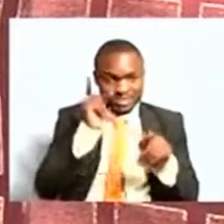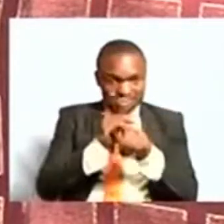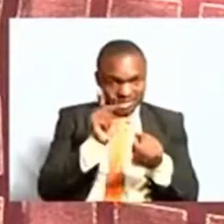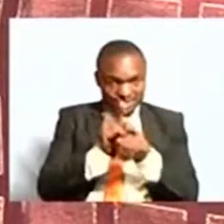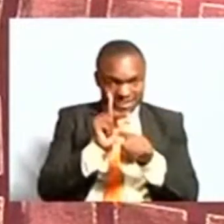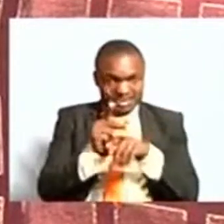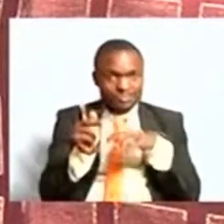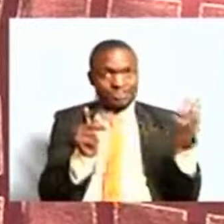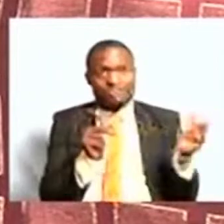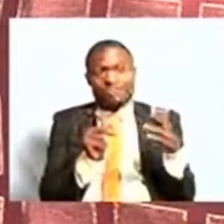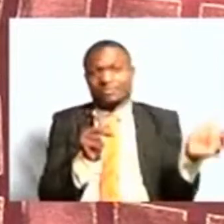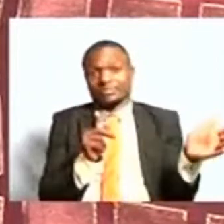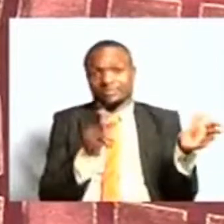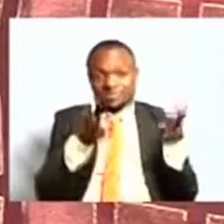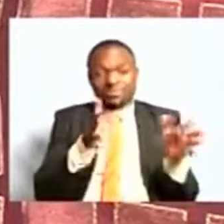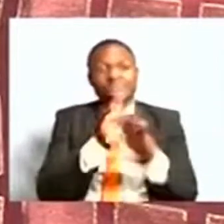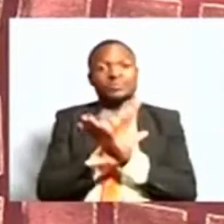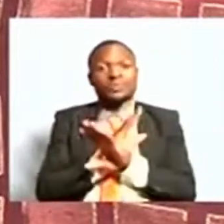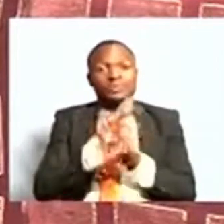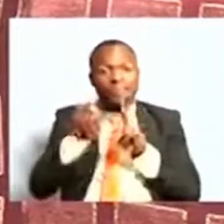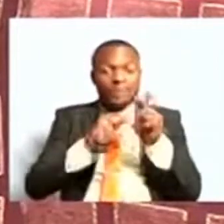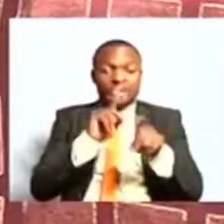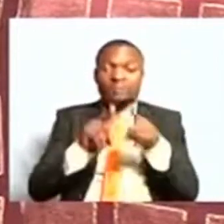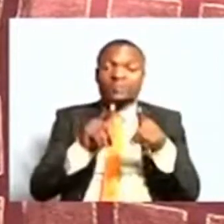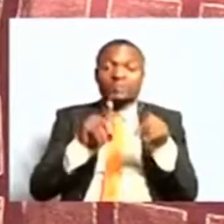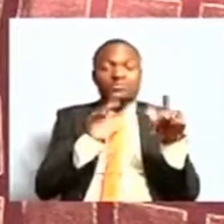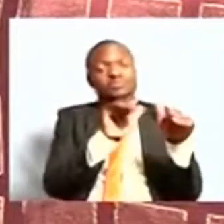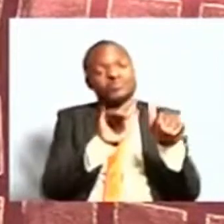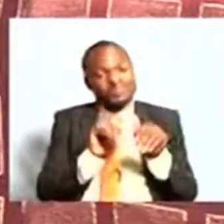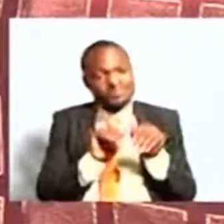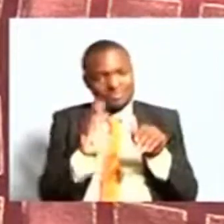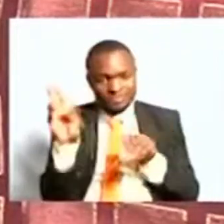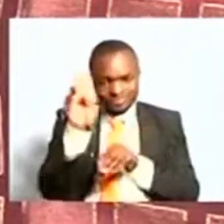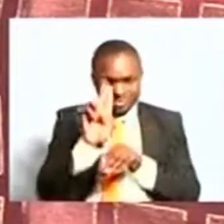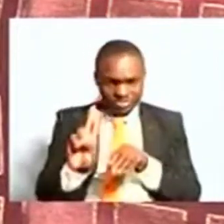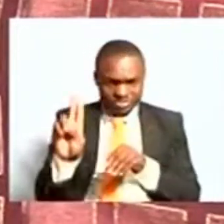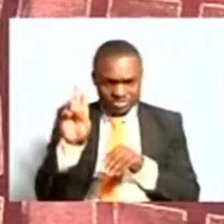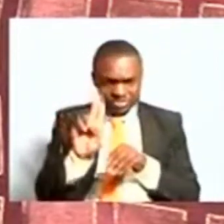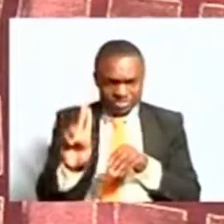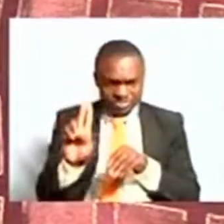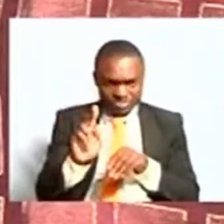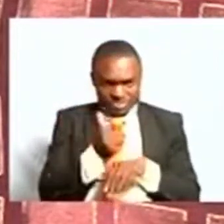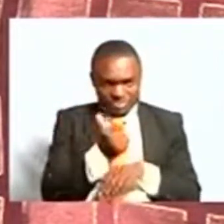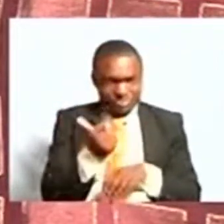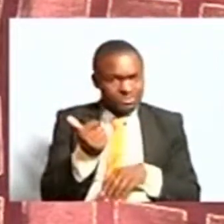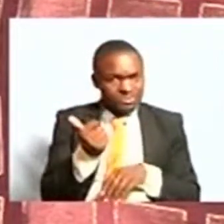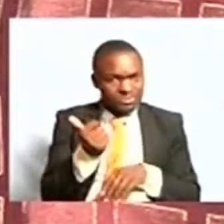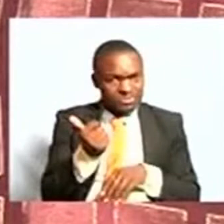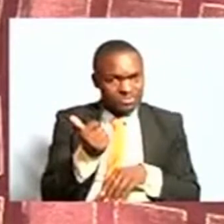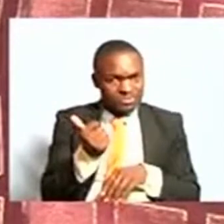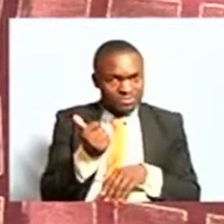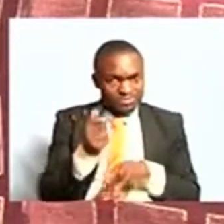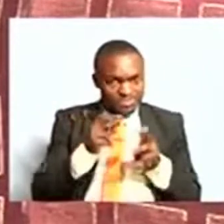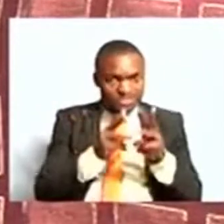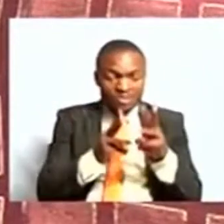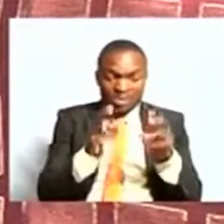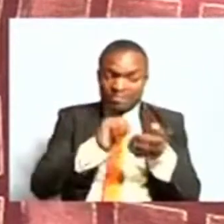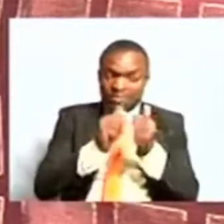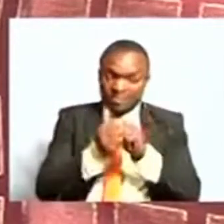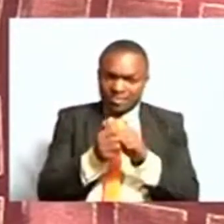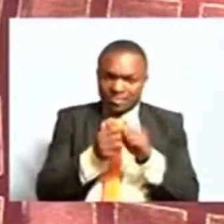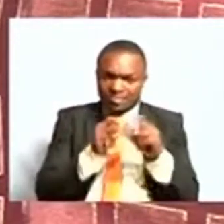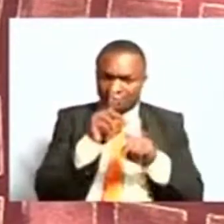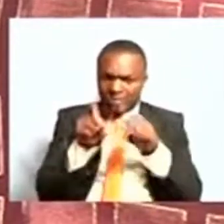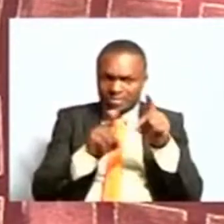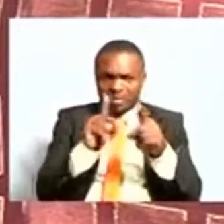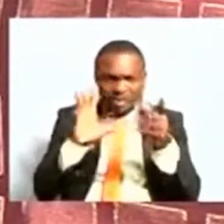keep left. So people should avoid even using the footpath. That is a problem that we have when people seem to be